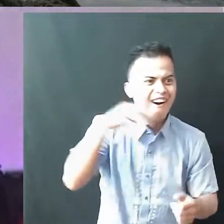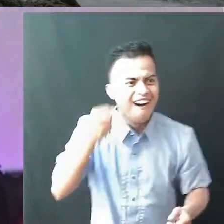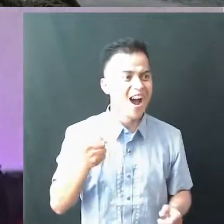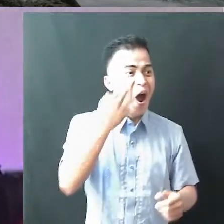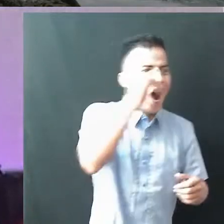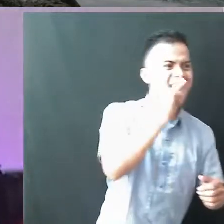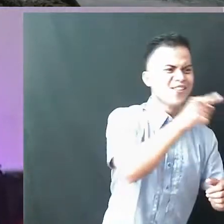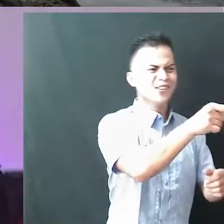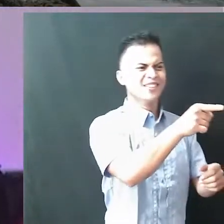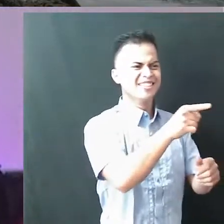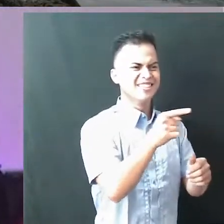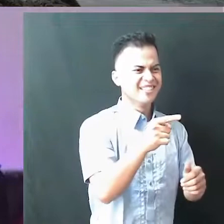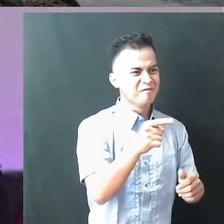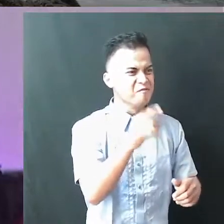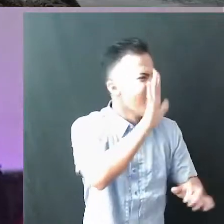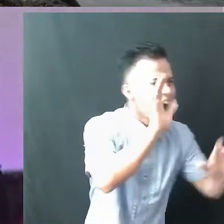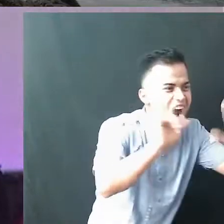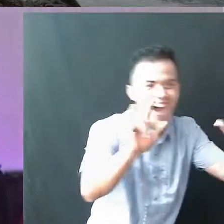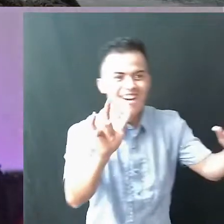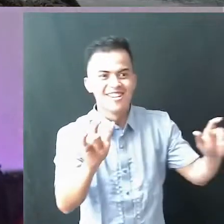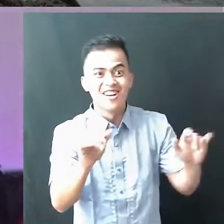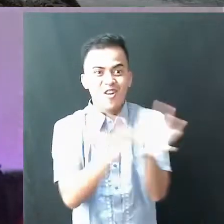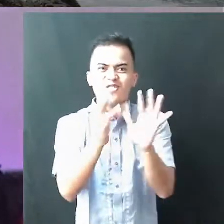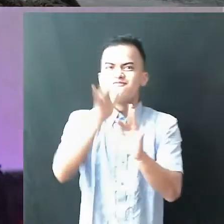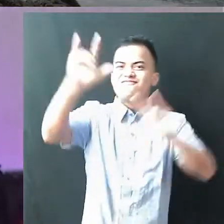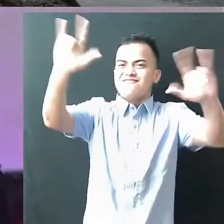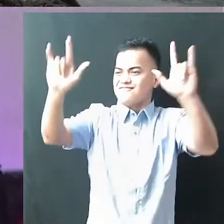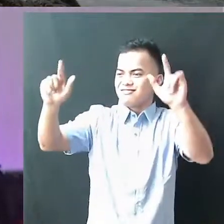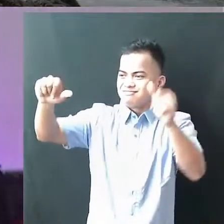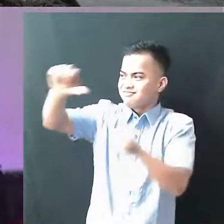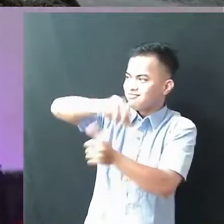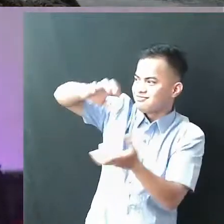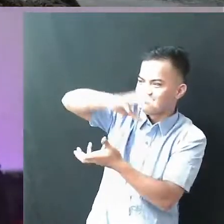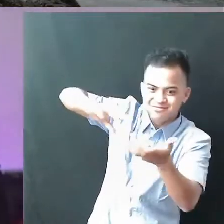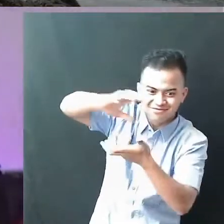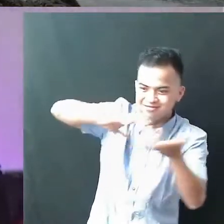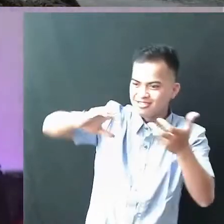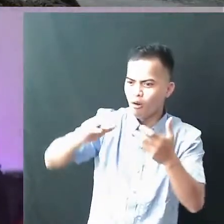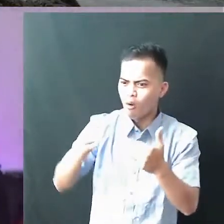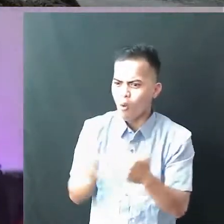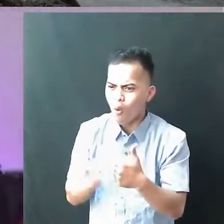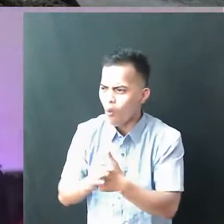fast. It's only a matter of time when Jesus is coming. Only a matter of time.